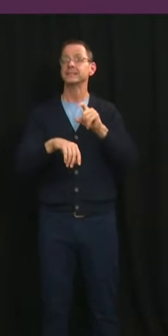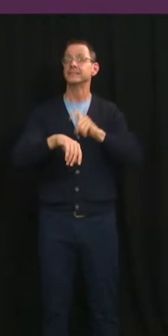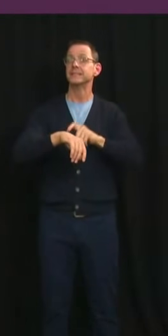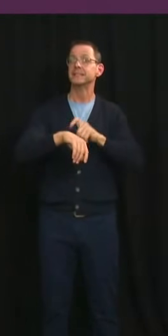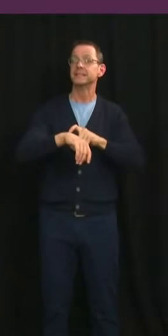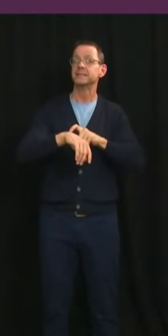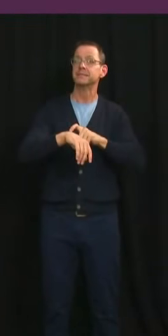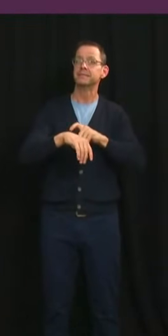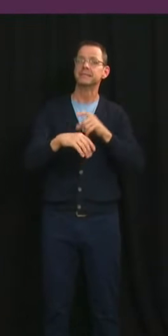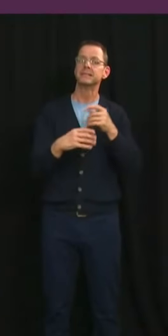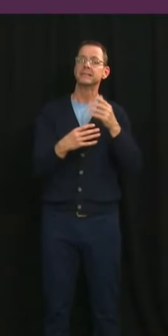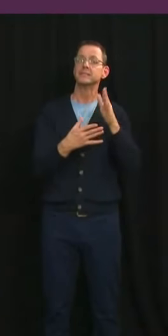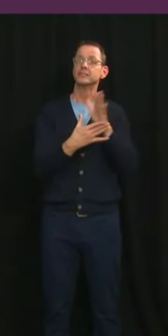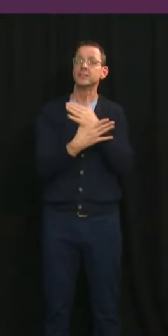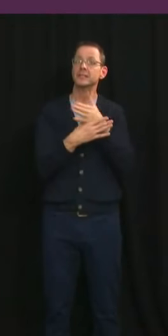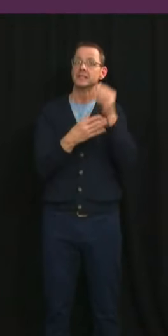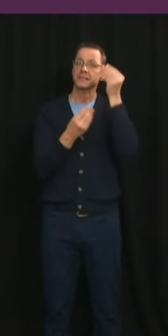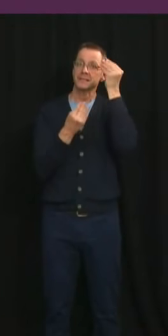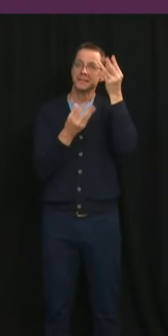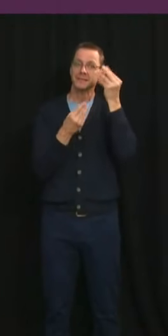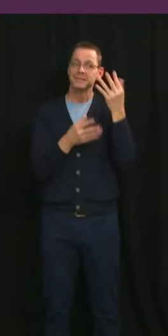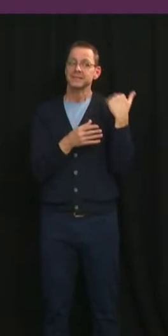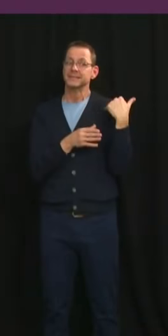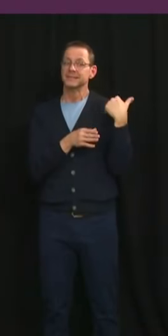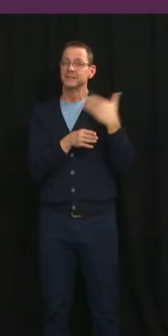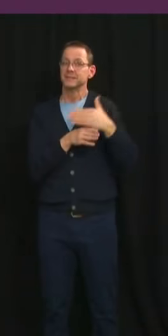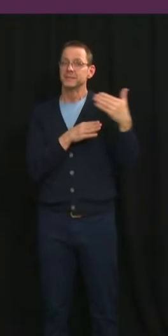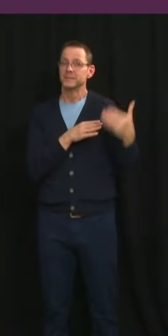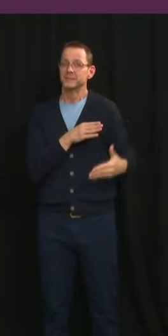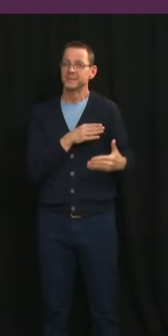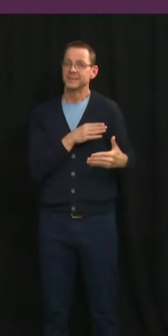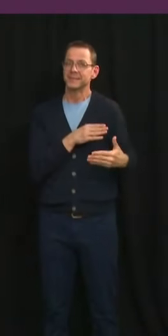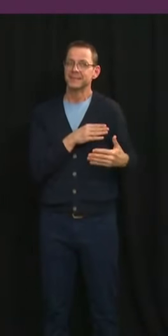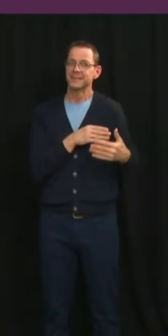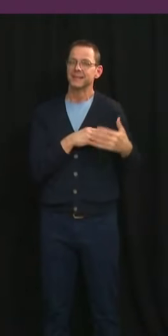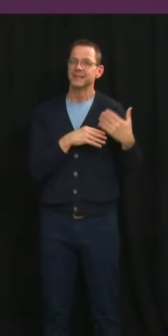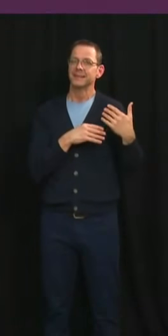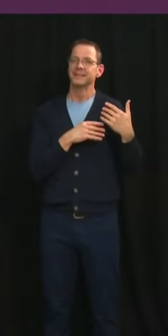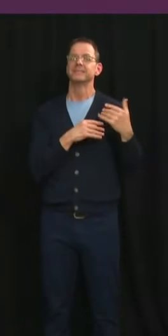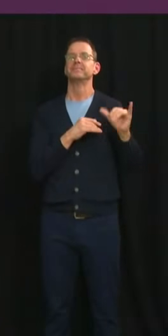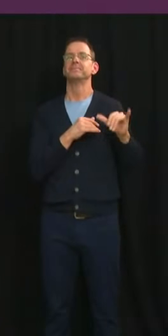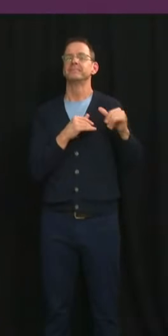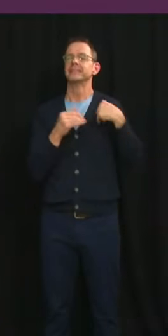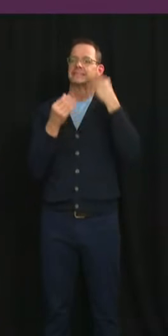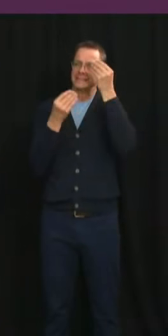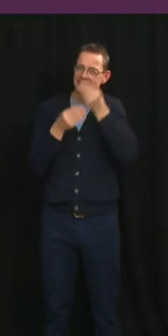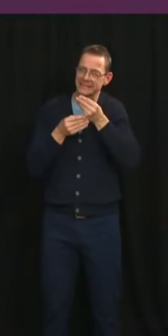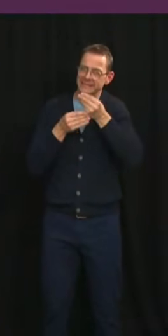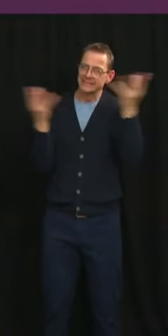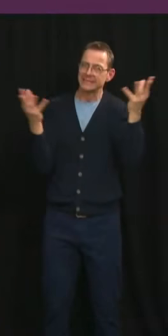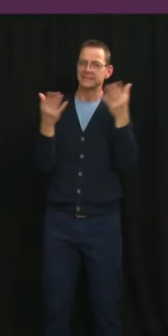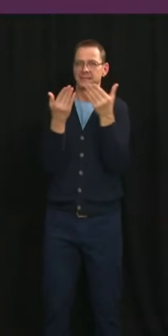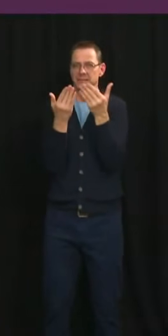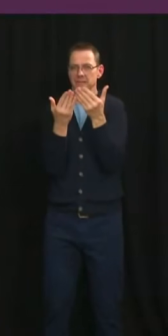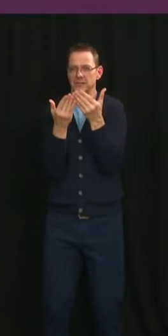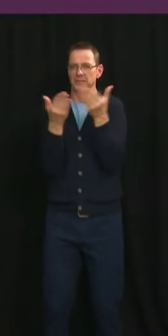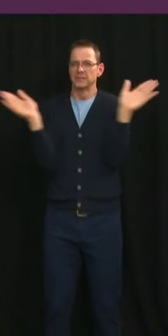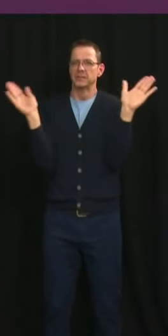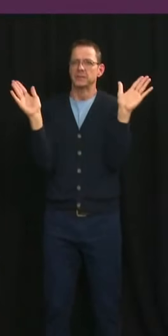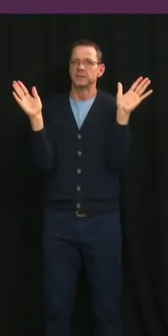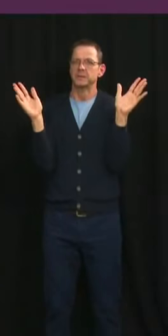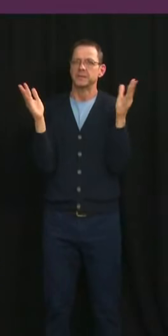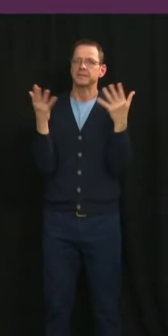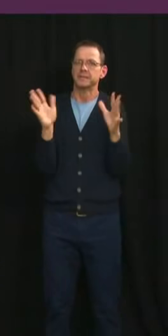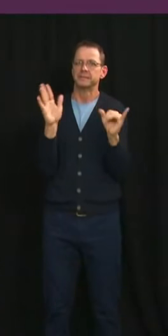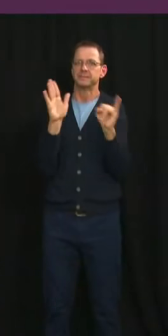was in the interests of, again, providing information to Albertans in general that that particular variant had now been identified in the